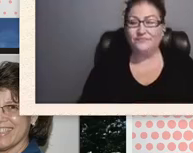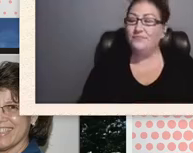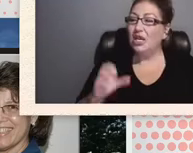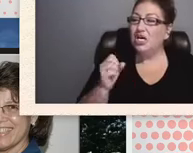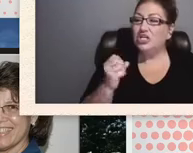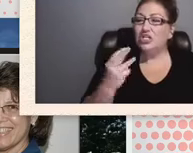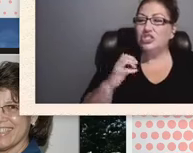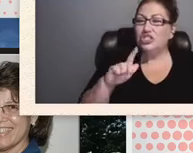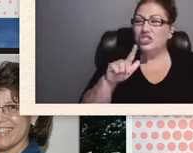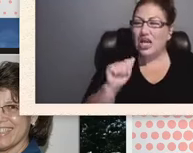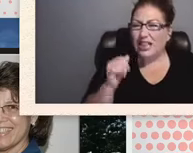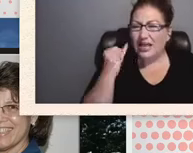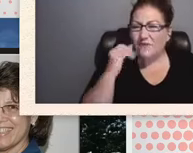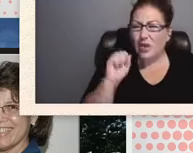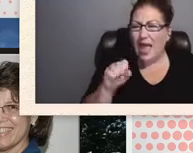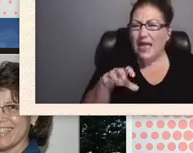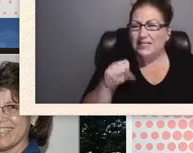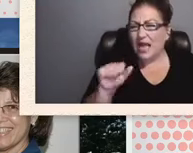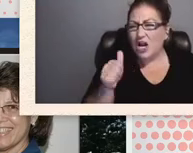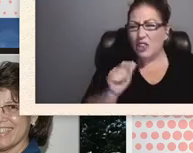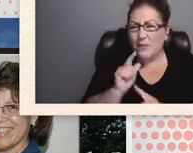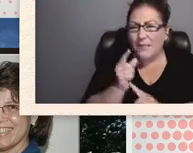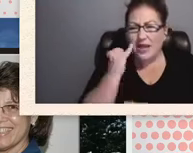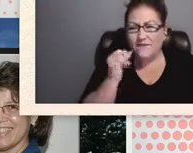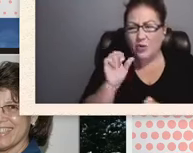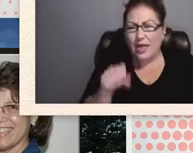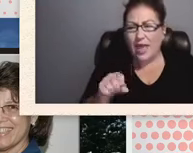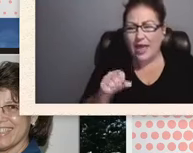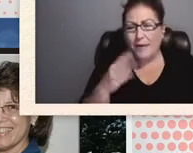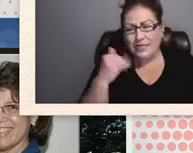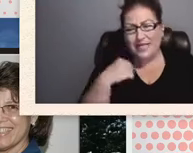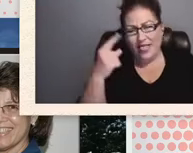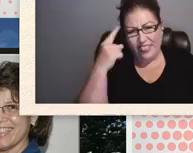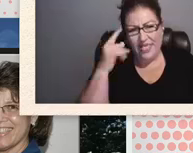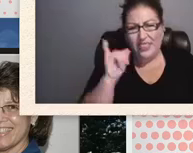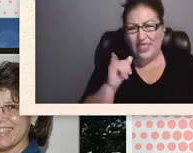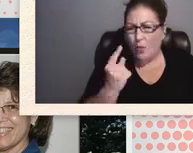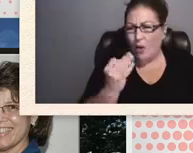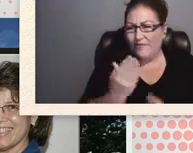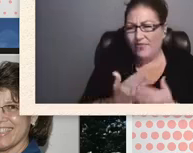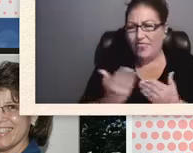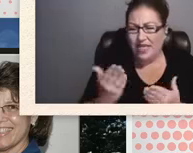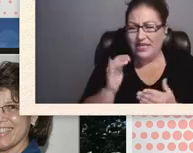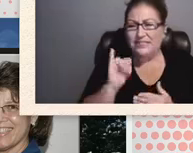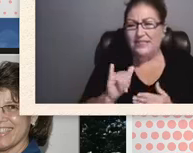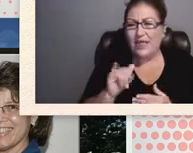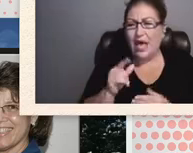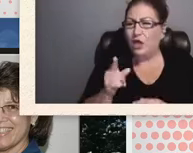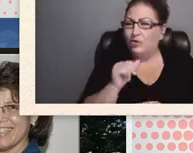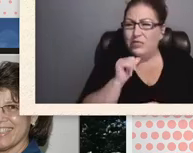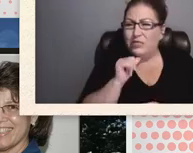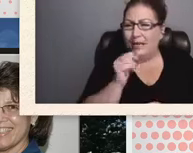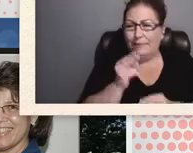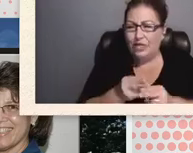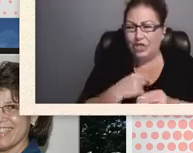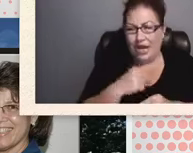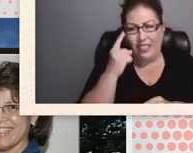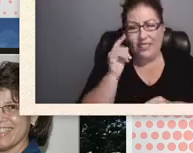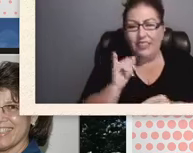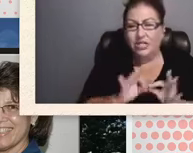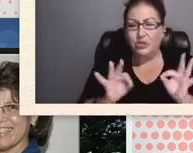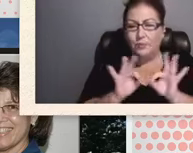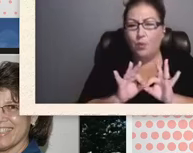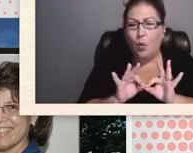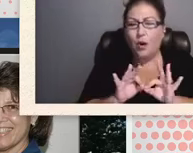another minute, if you would, because I think that one of the things that you didn't mention, and I think it's important, and that is